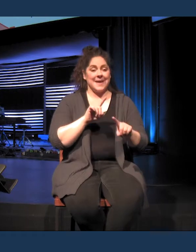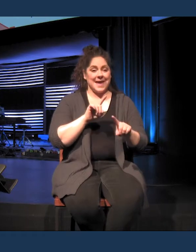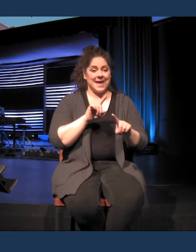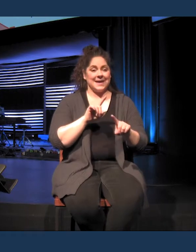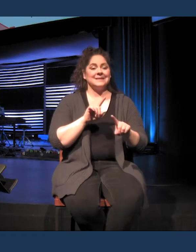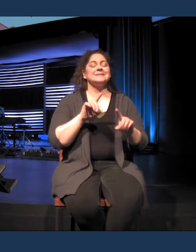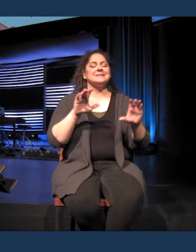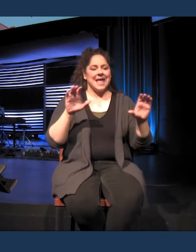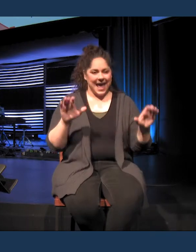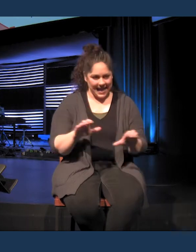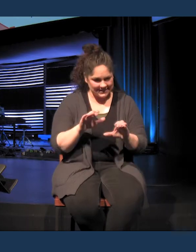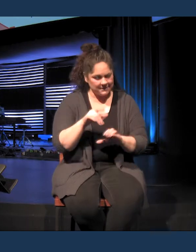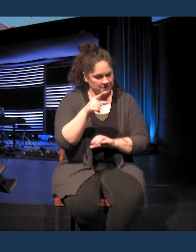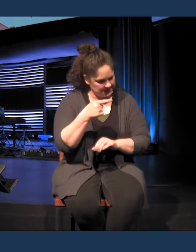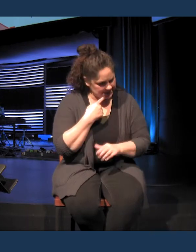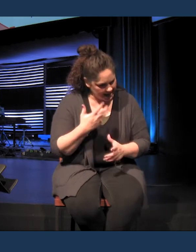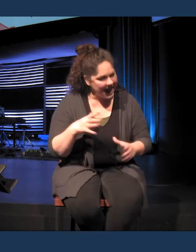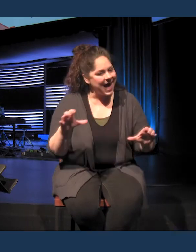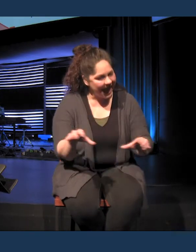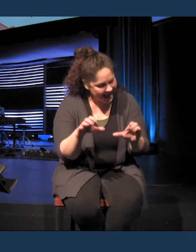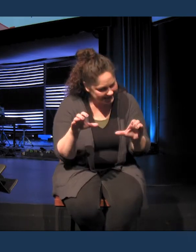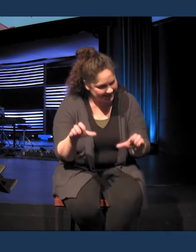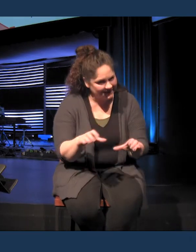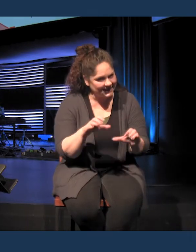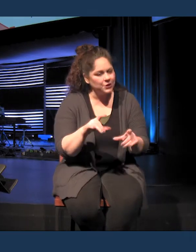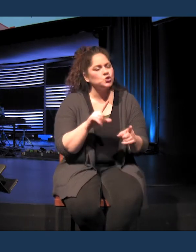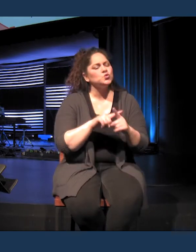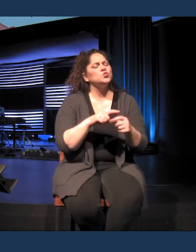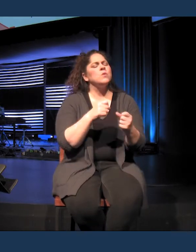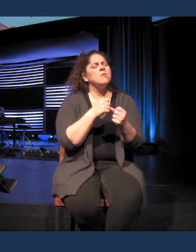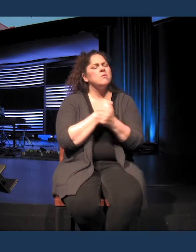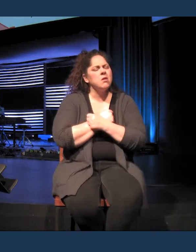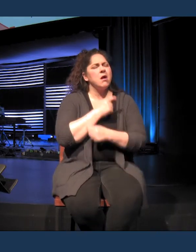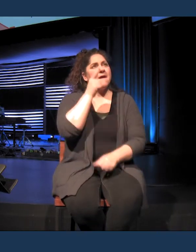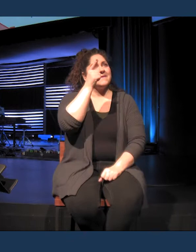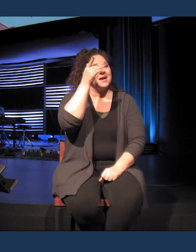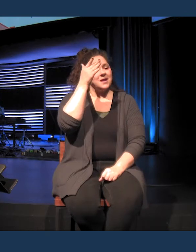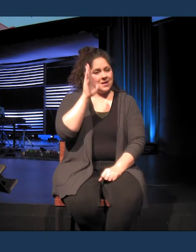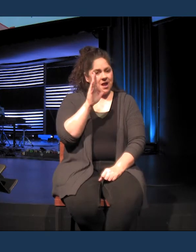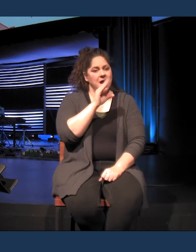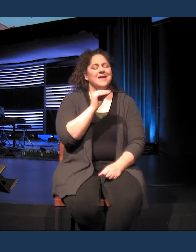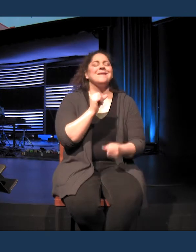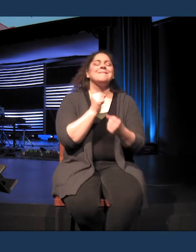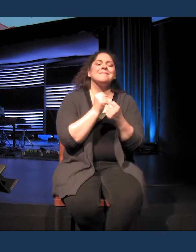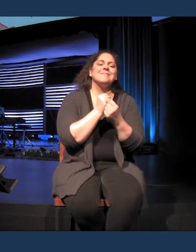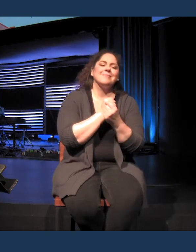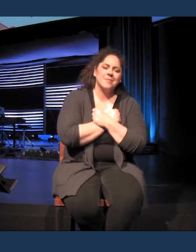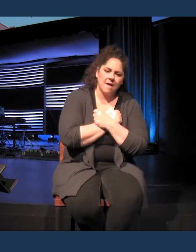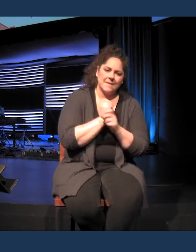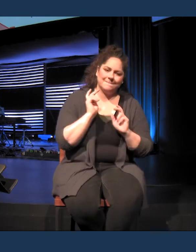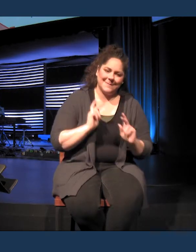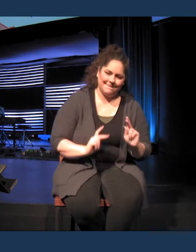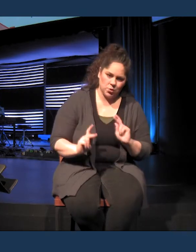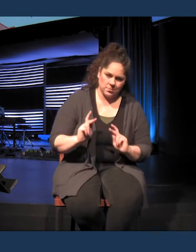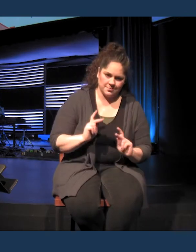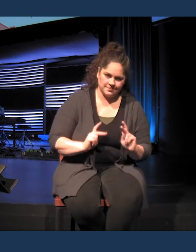actively, everybody say actively, is to actively love God and love people.